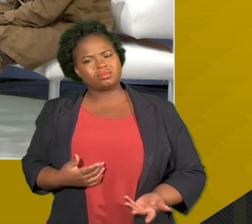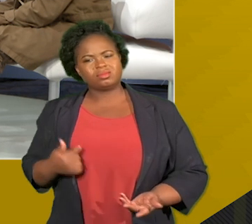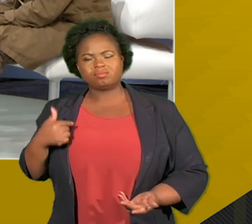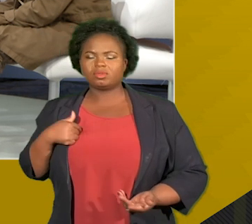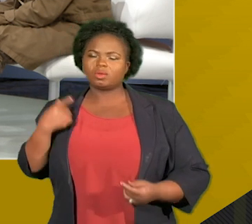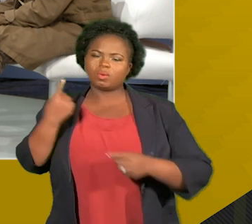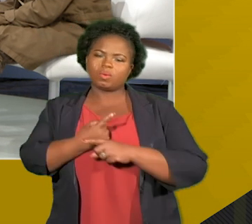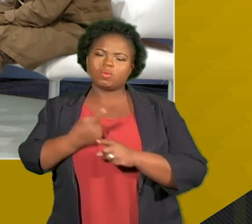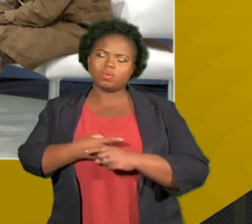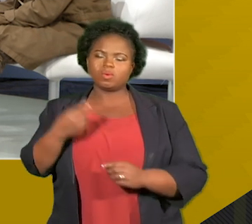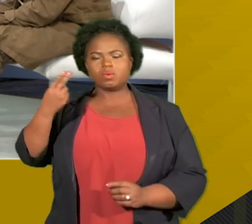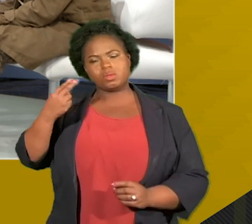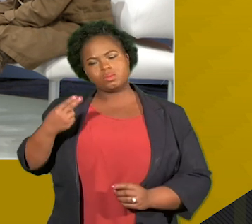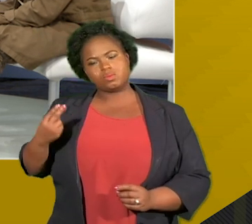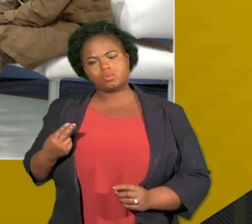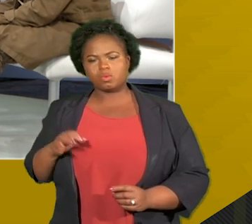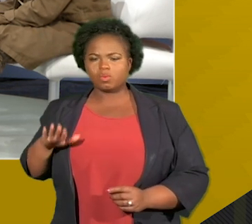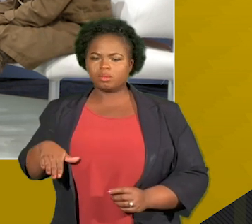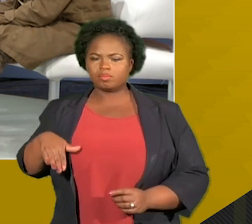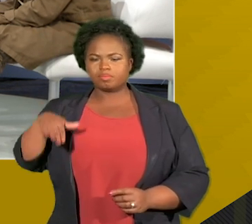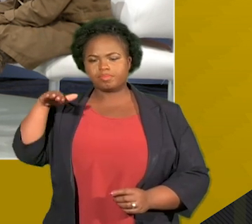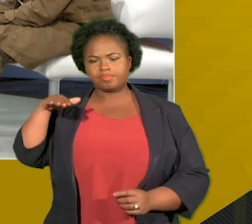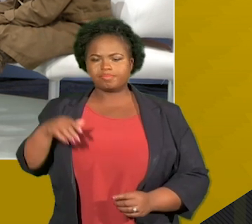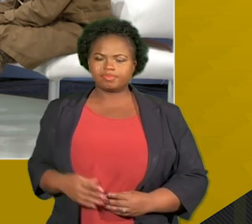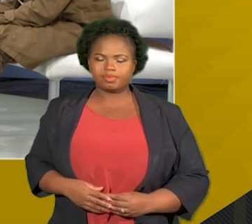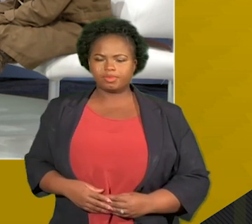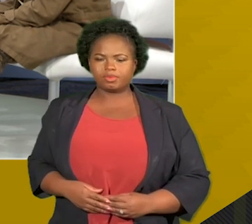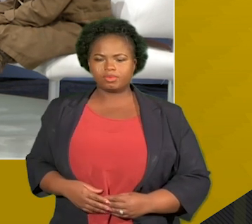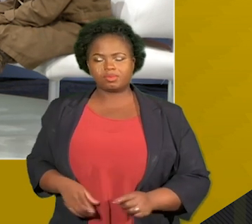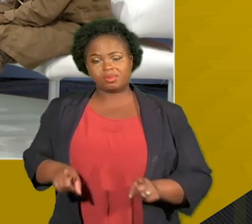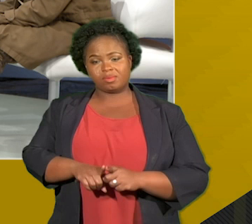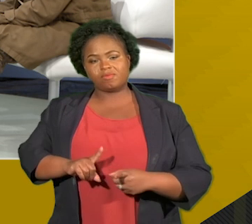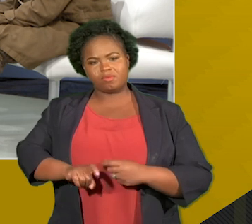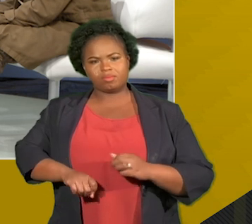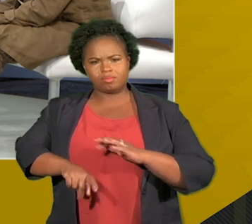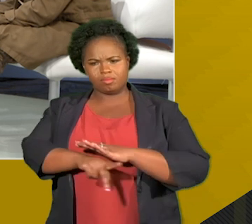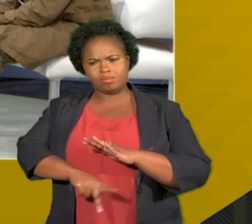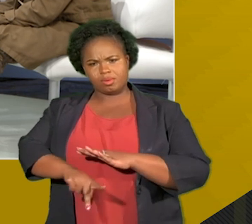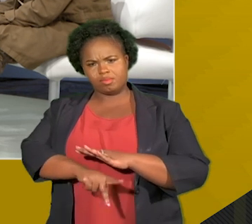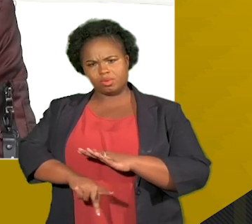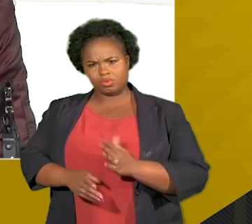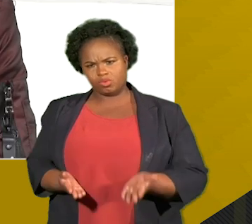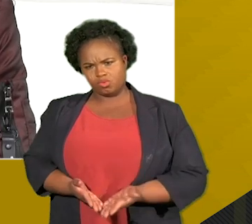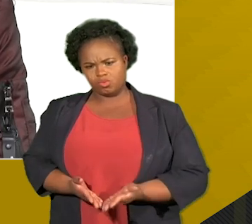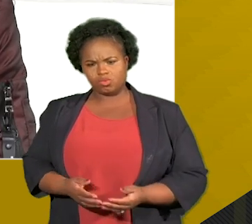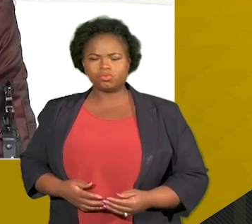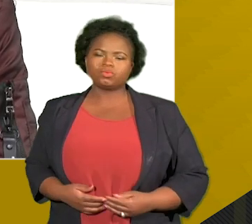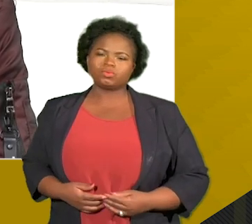draw, and stuff. So in the case draw like on primary, primary,